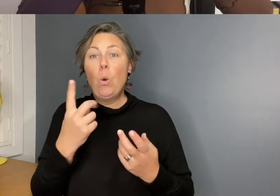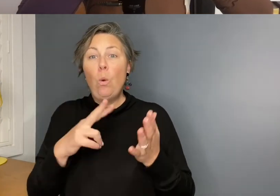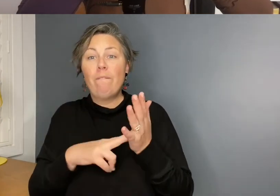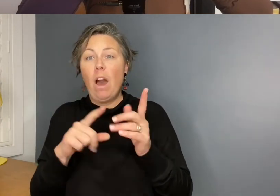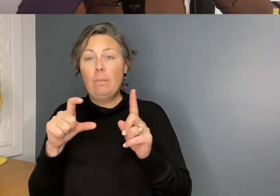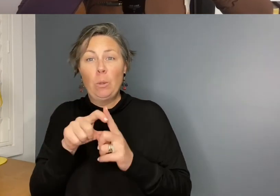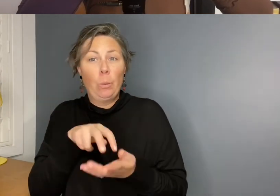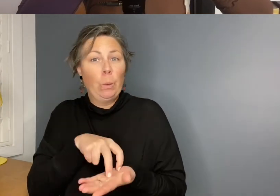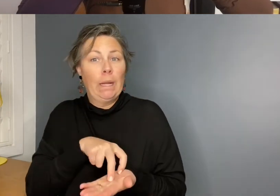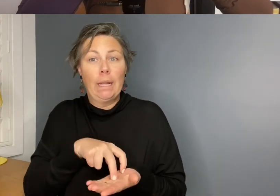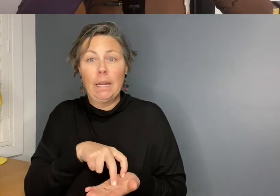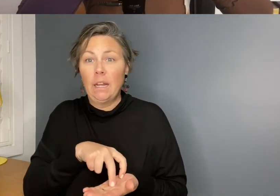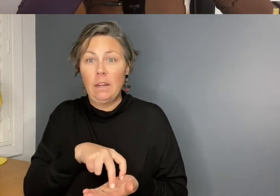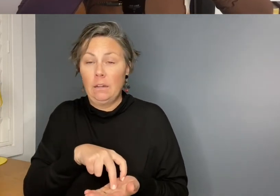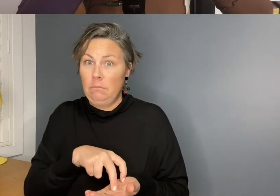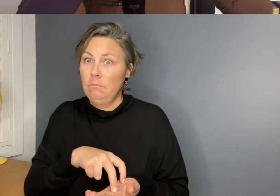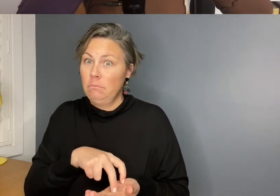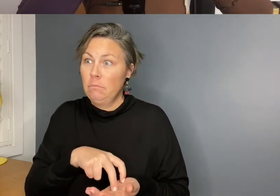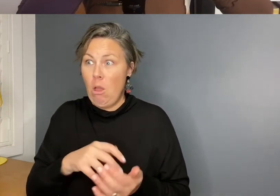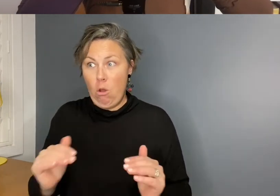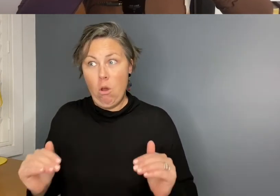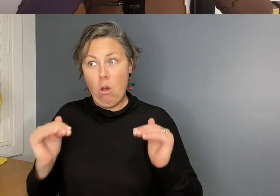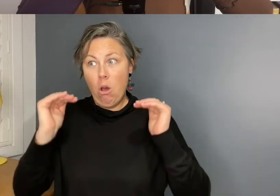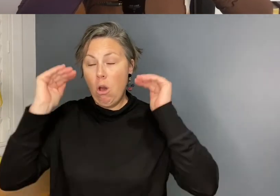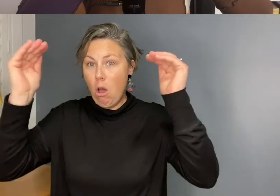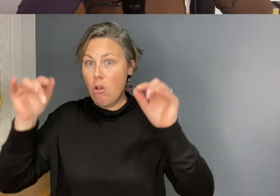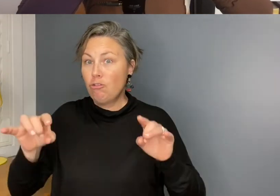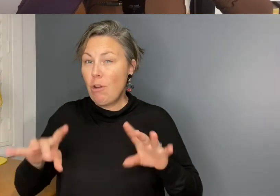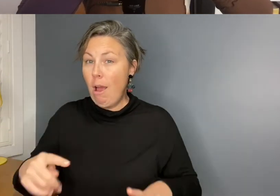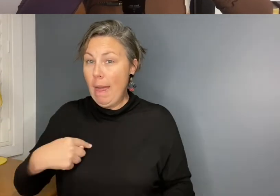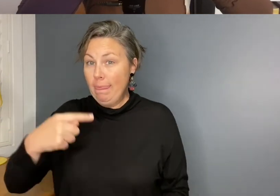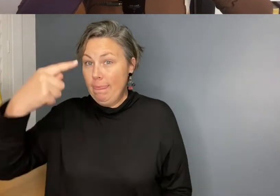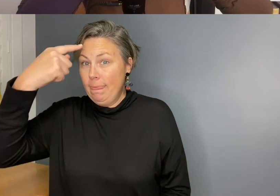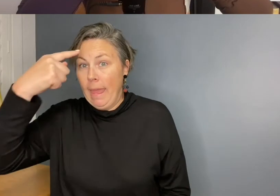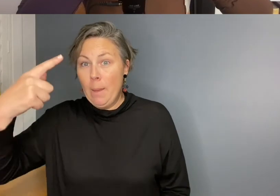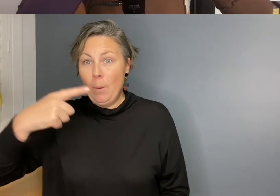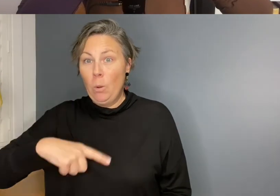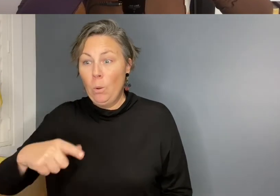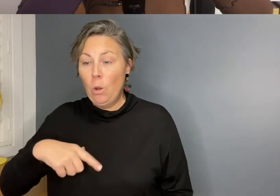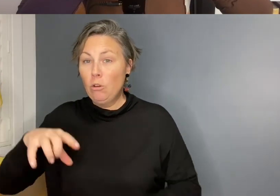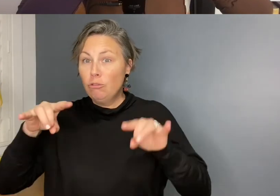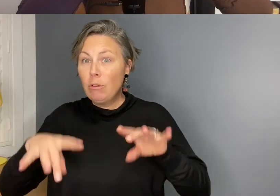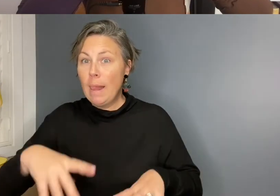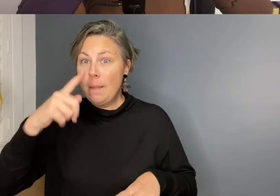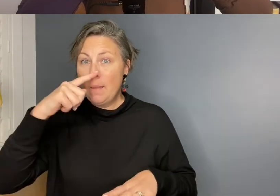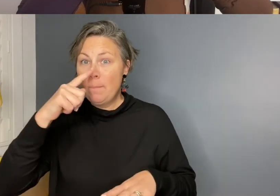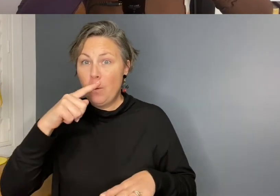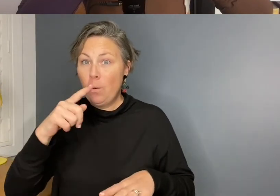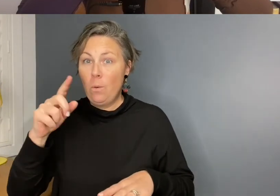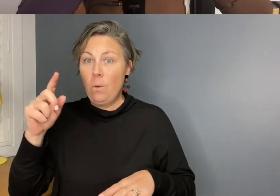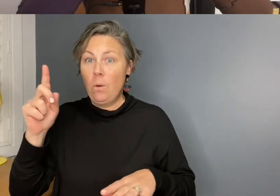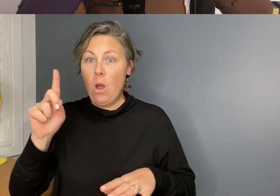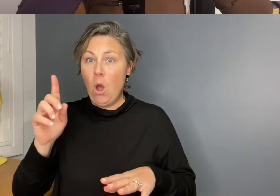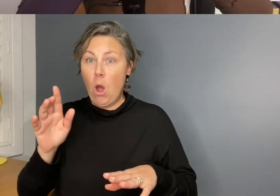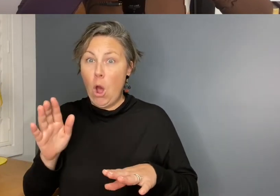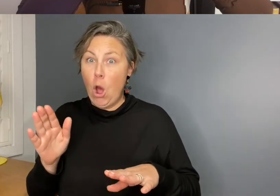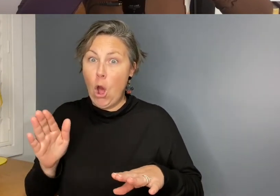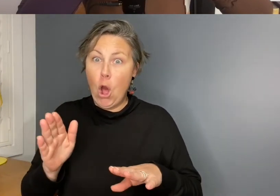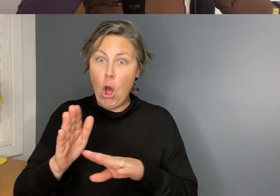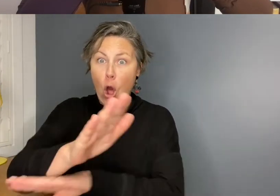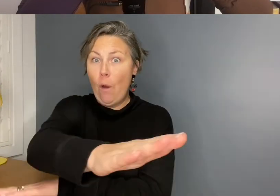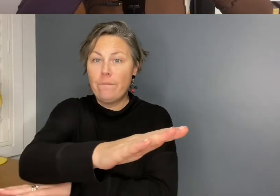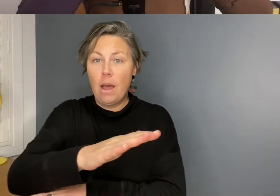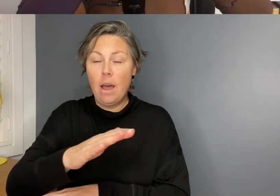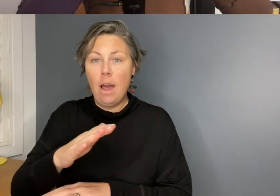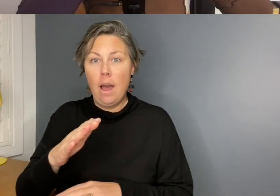is surprisingly high in Australia, and that may be due to us having, especially people around our age group, having